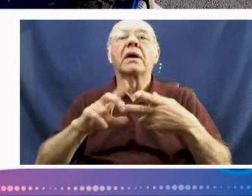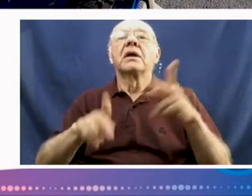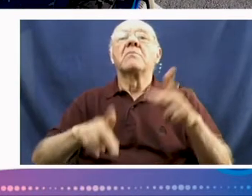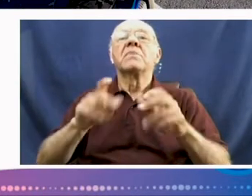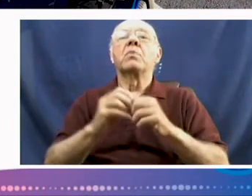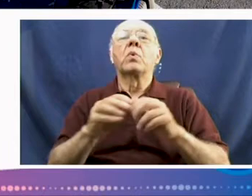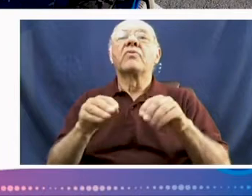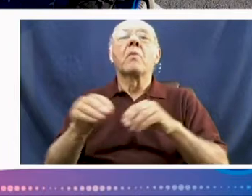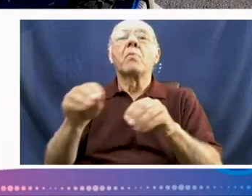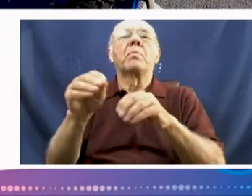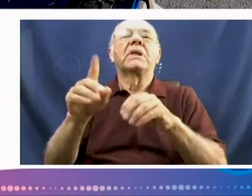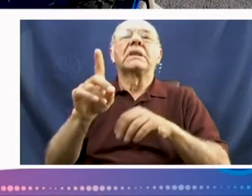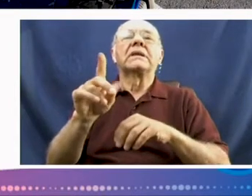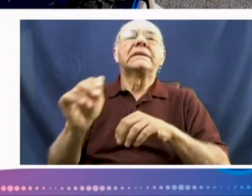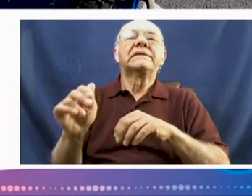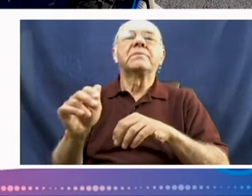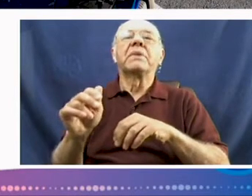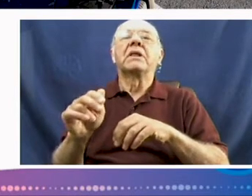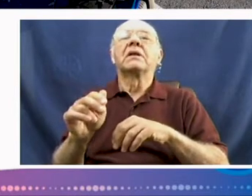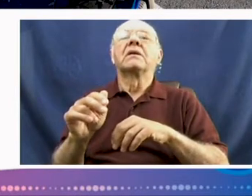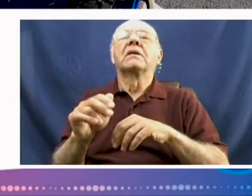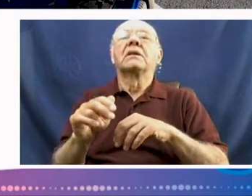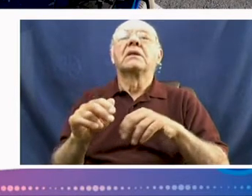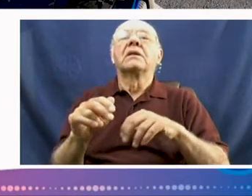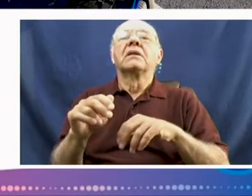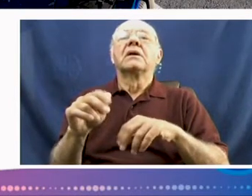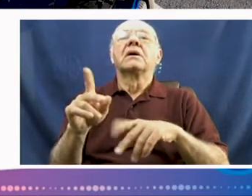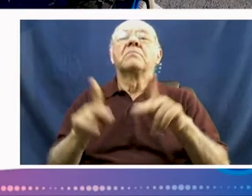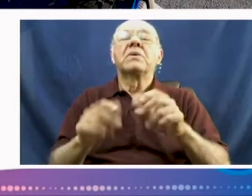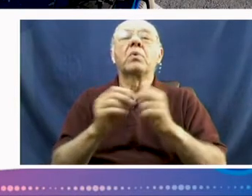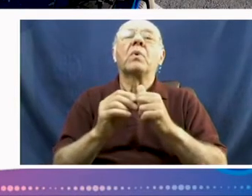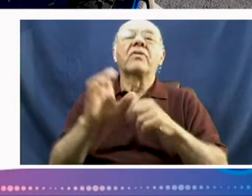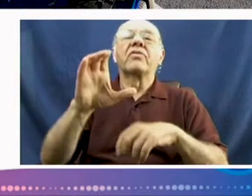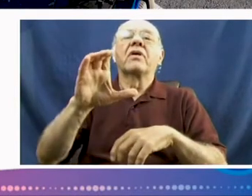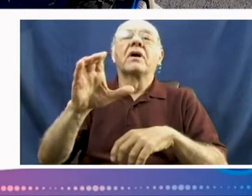mobility disabilities, people who have